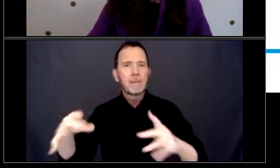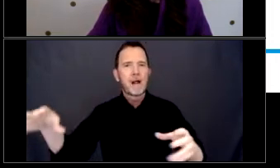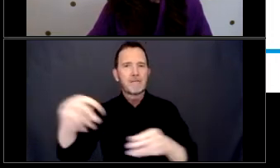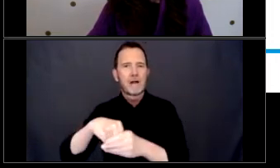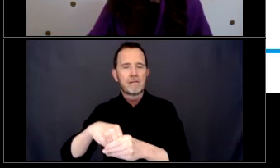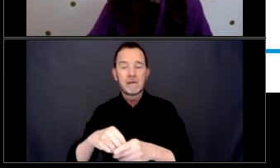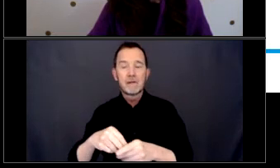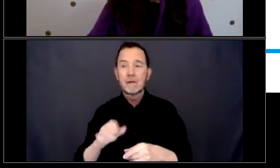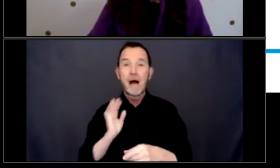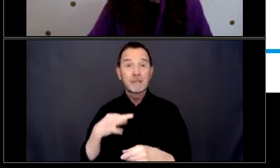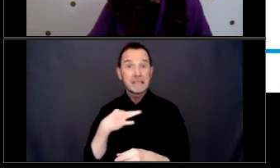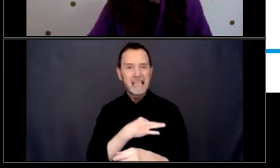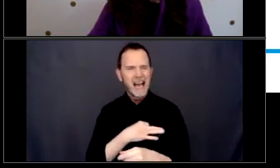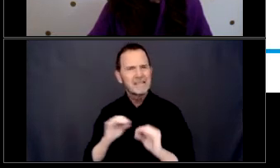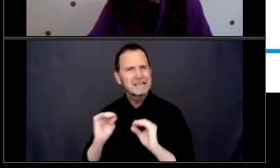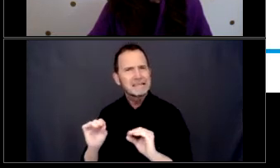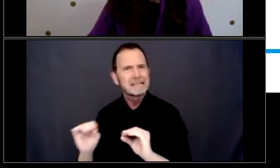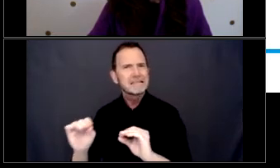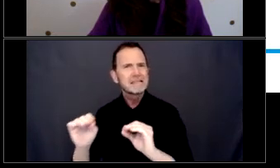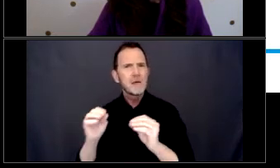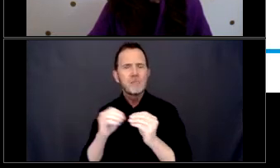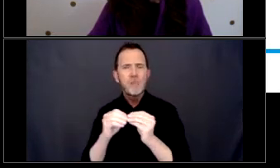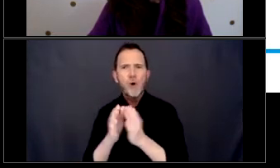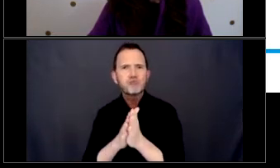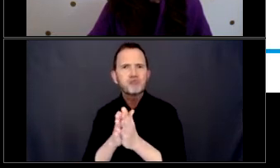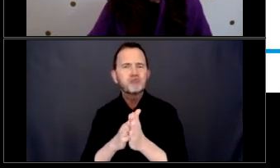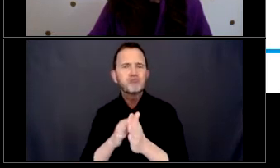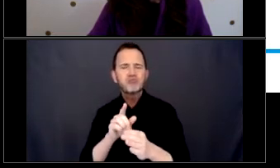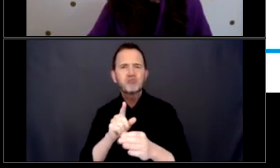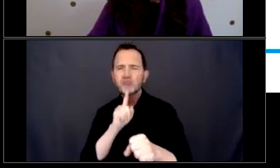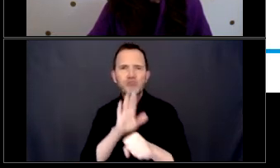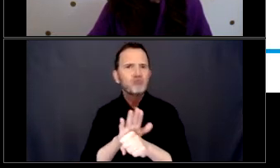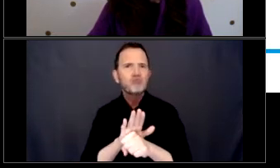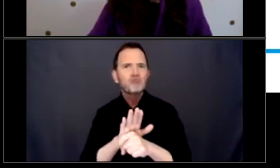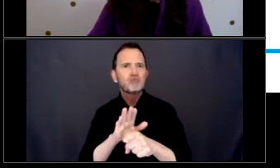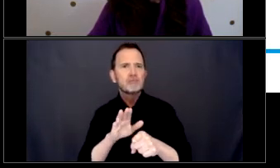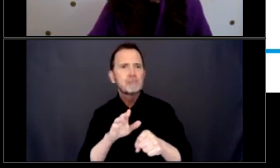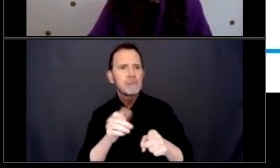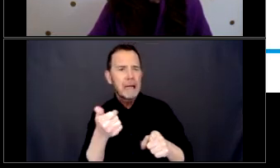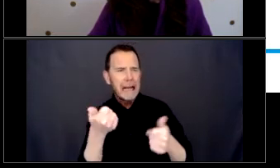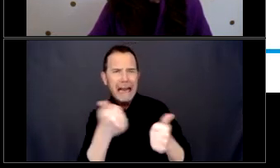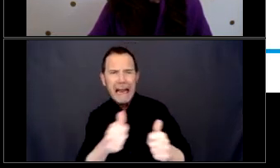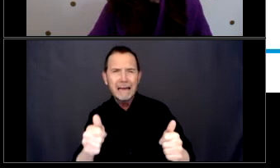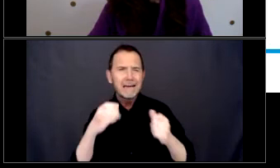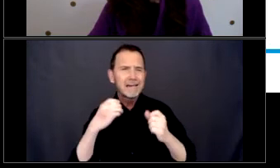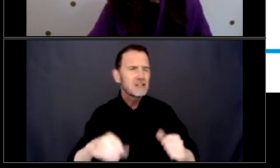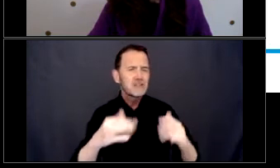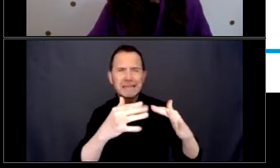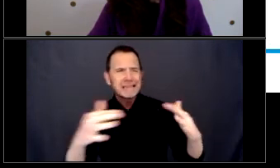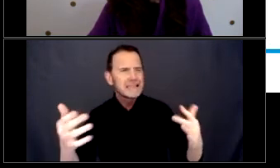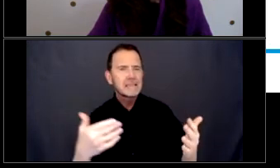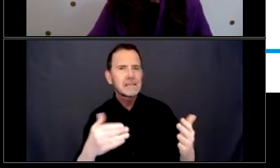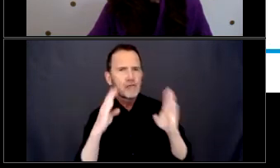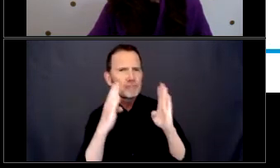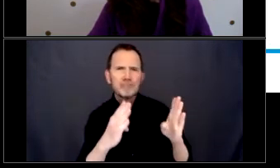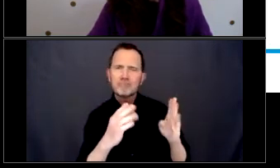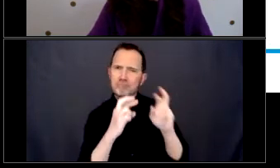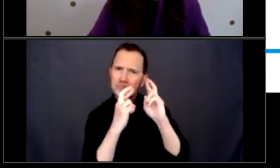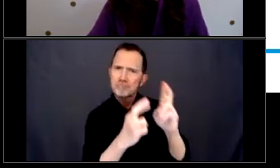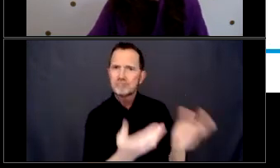are shifting so that we have committed inclusion strategies for all customers, including this new group that specializes